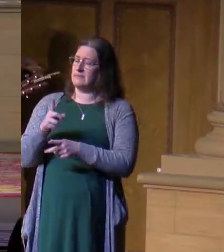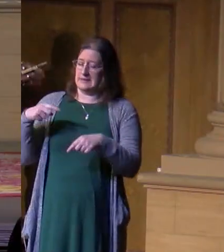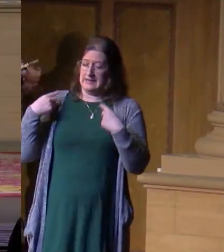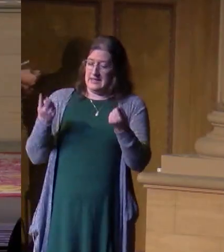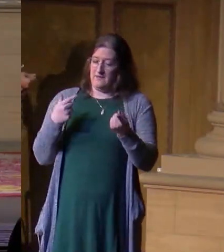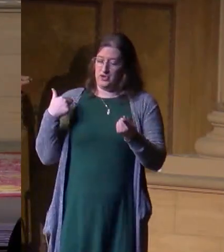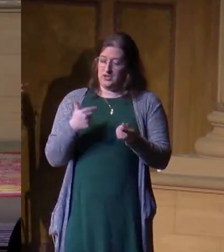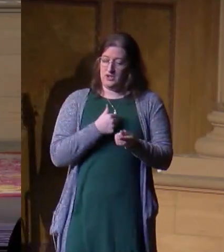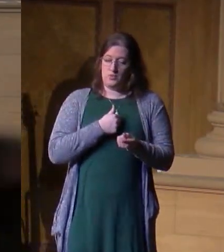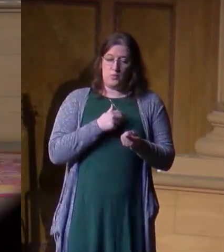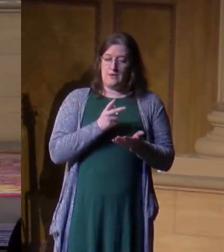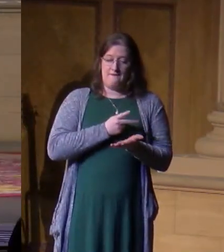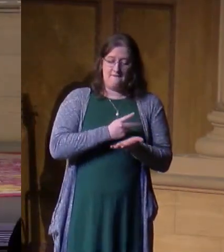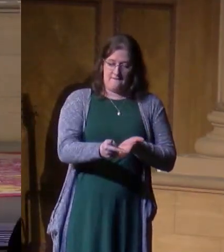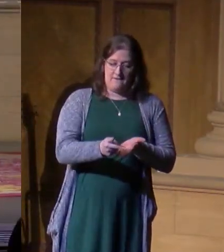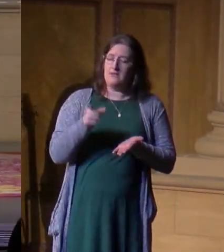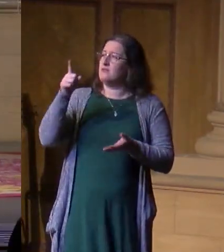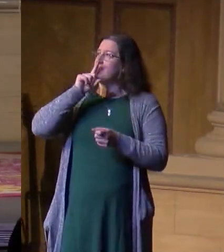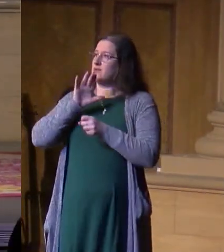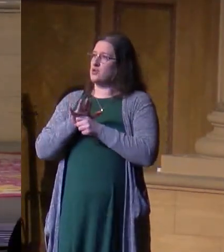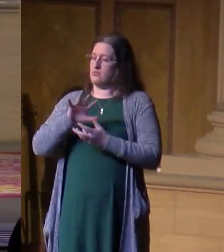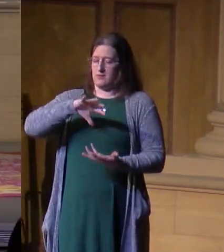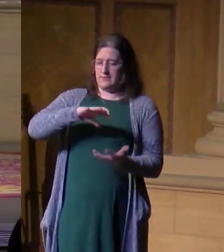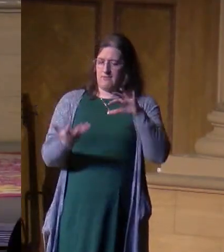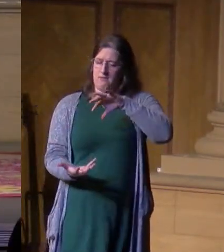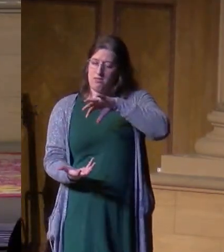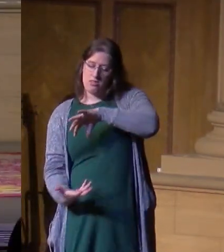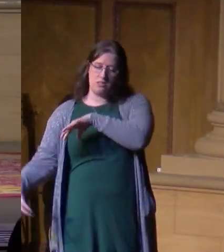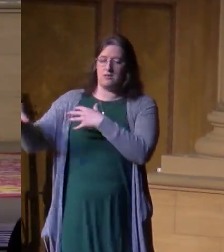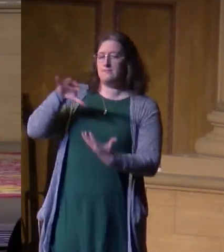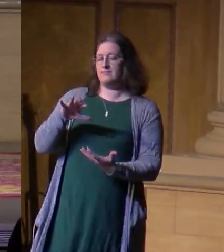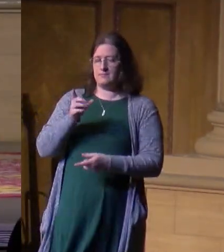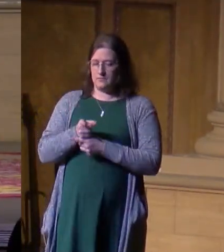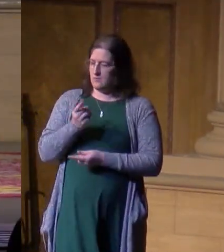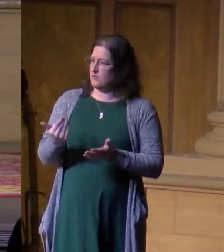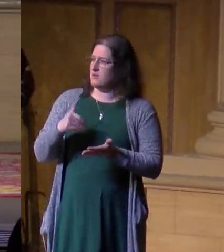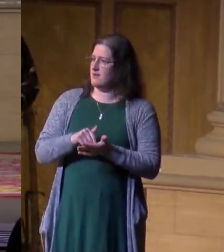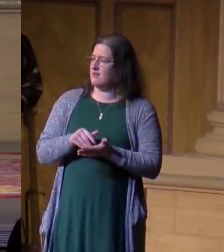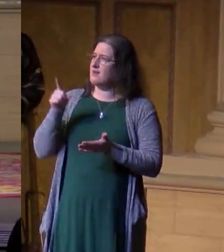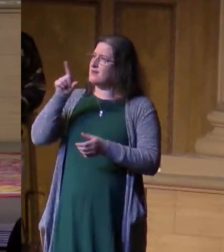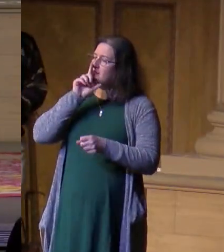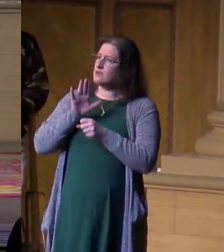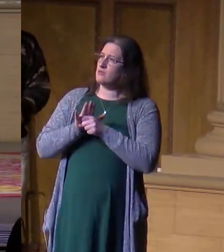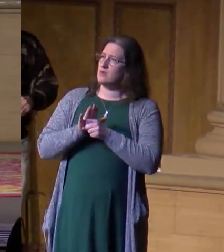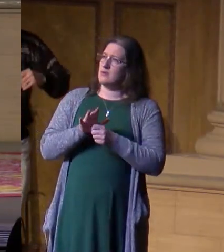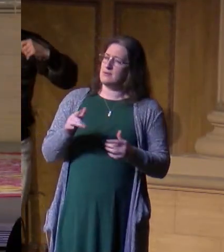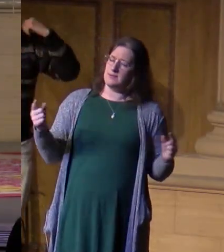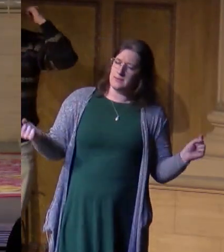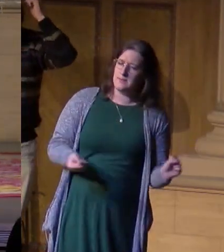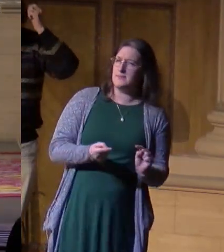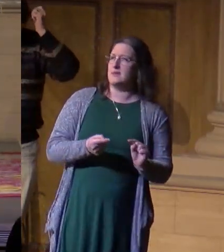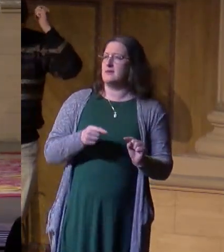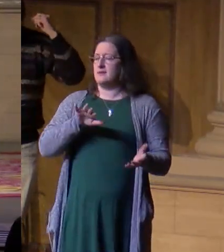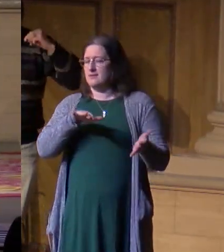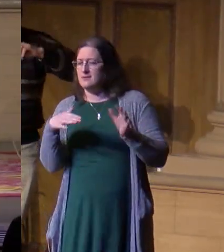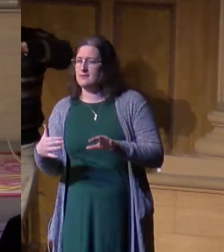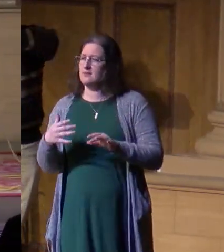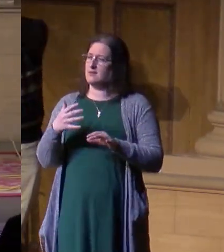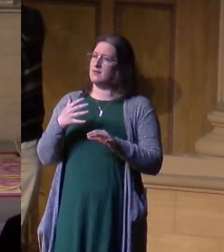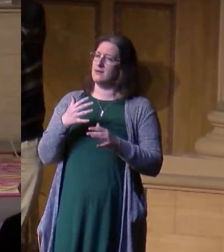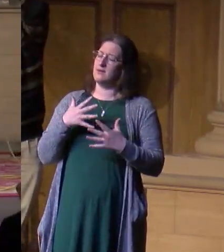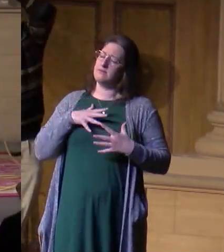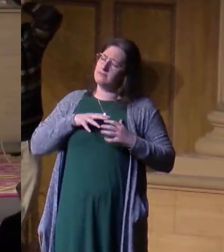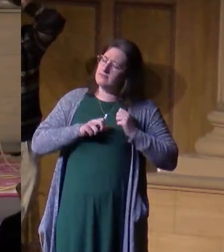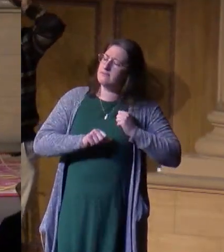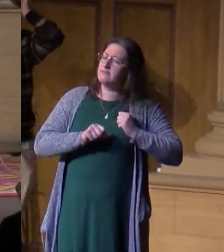promised to make things right again. That you promised to bring an end to pain and death and mourning. That you promised to bring a